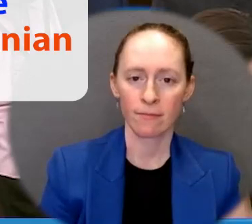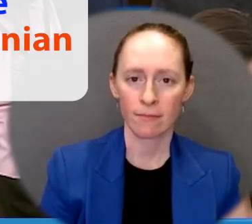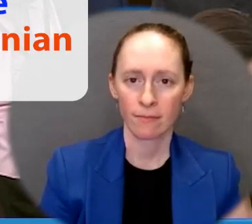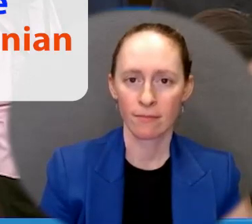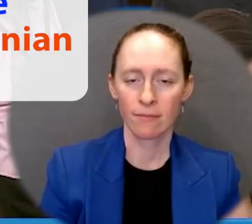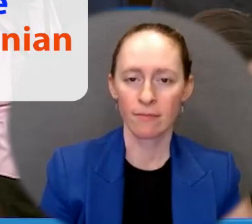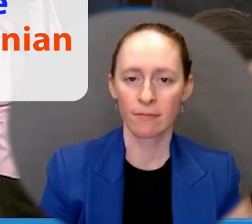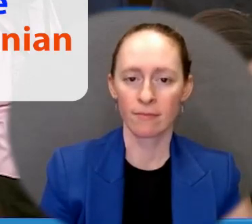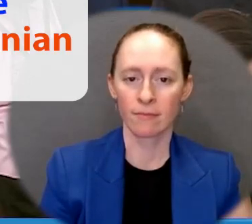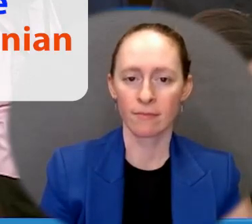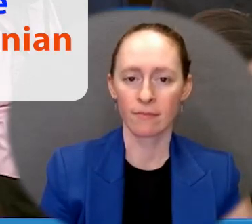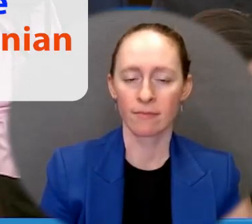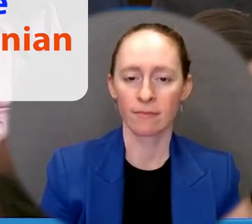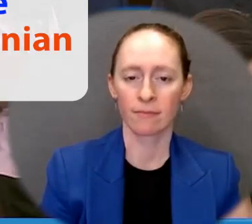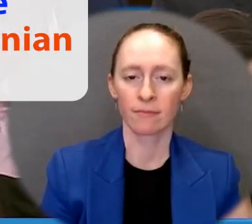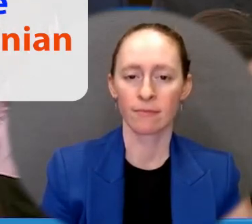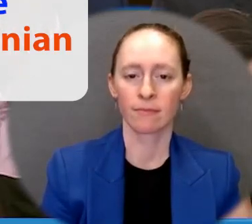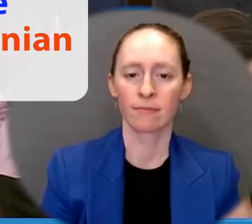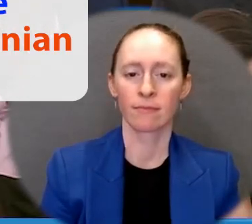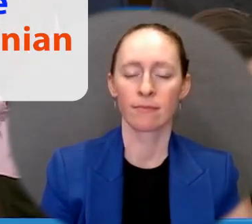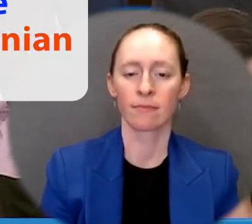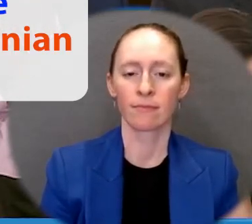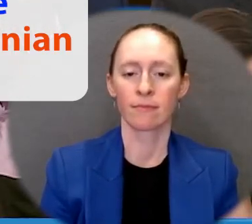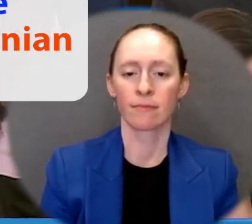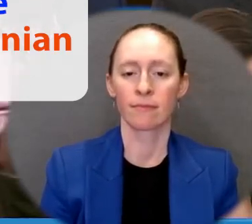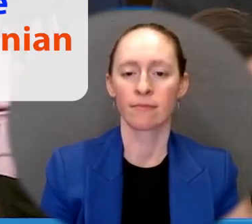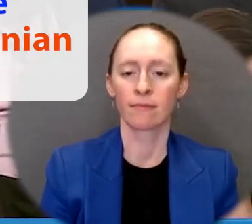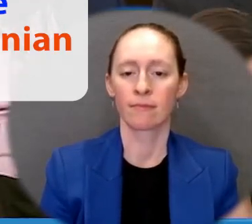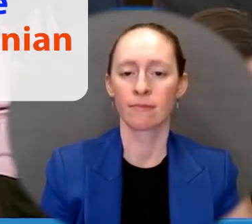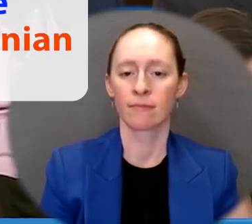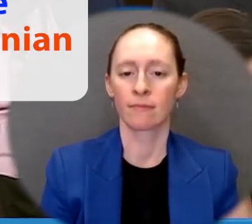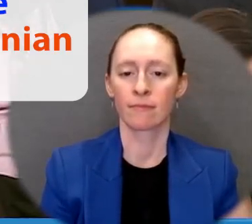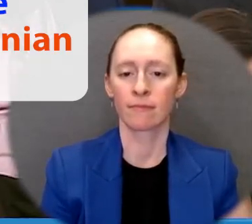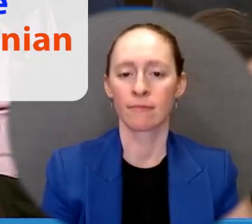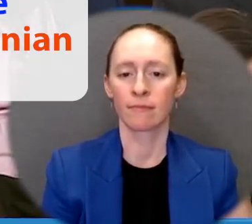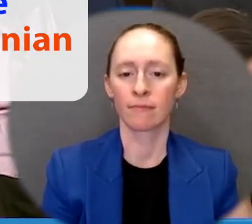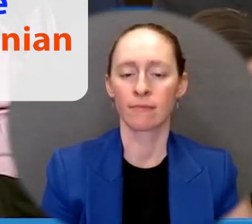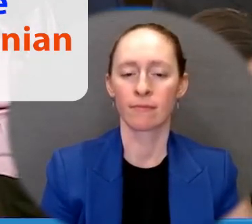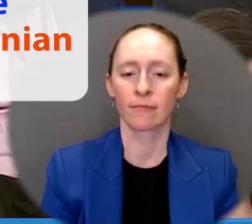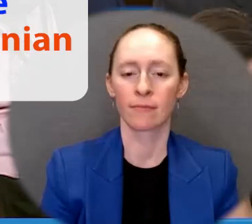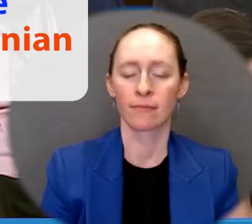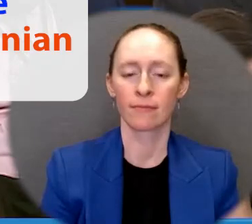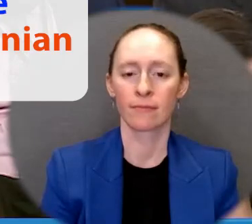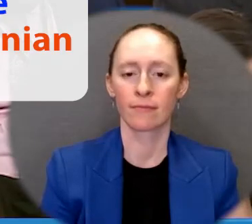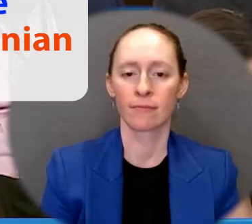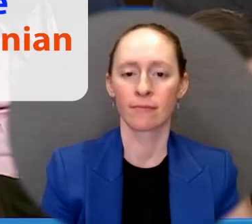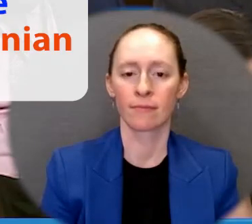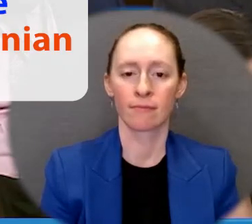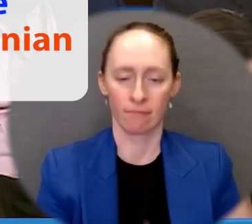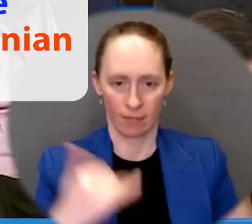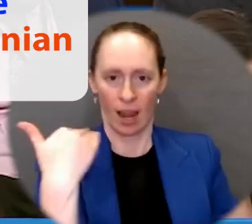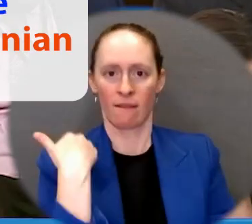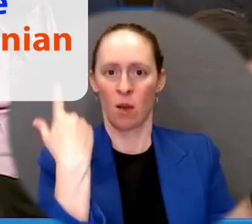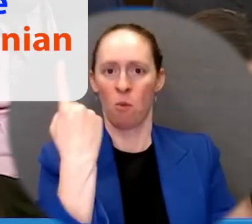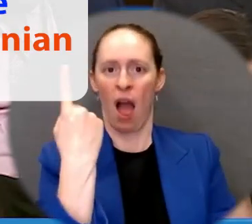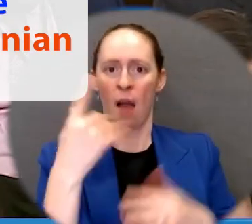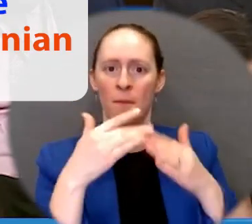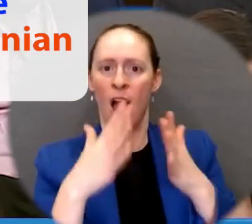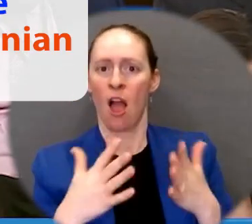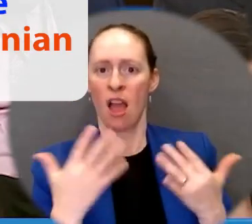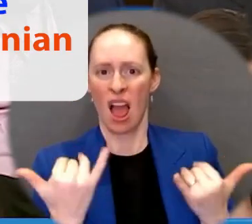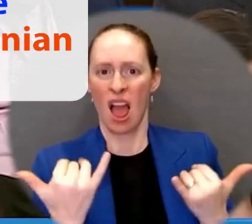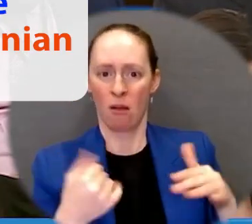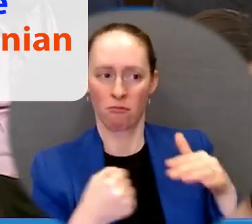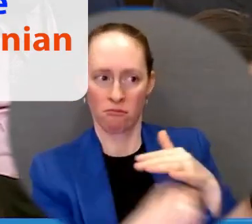an American-Iranian hostage. So some people accuse the White House of double standard. Why